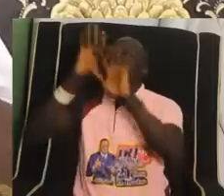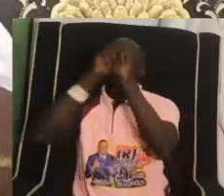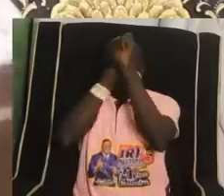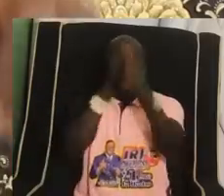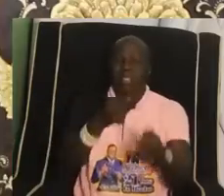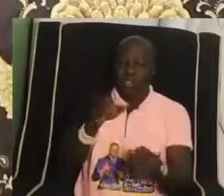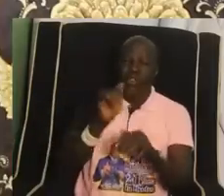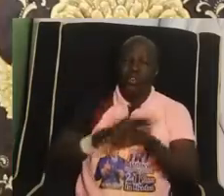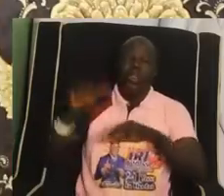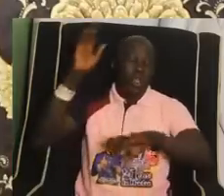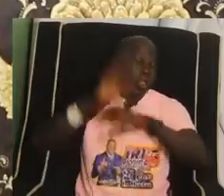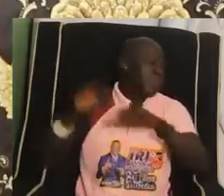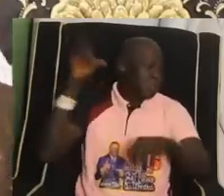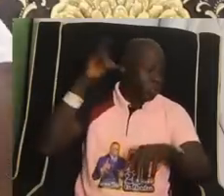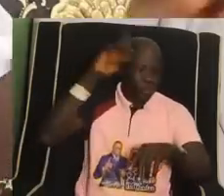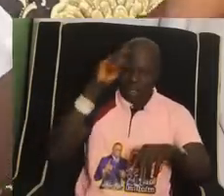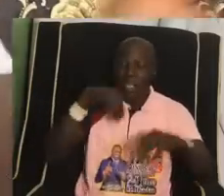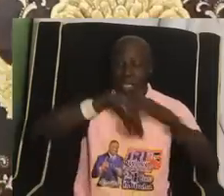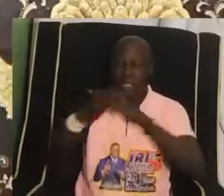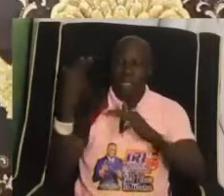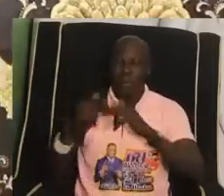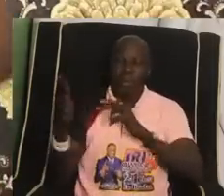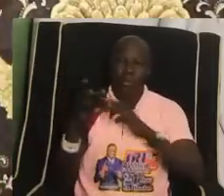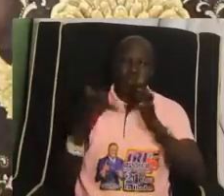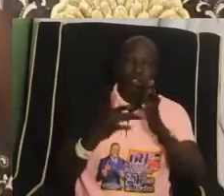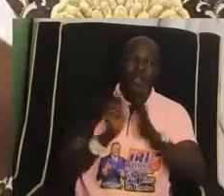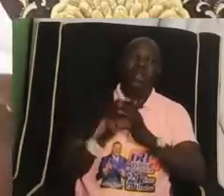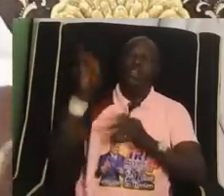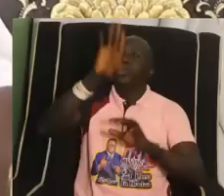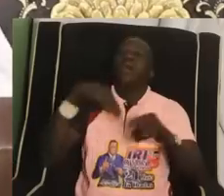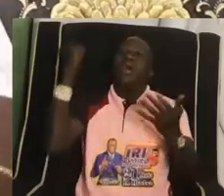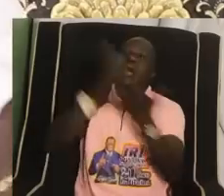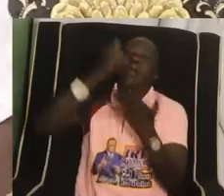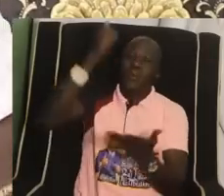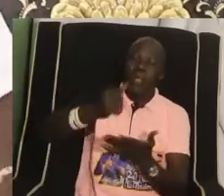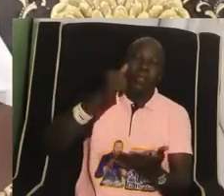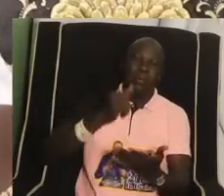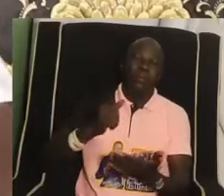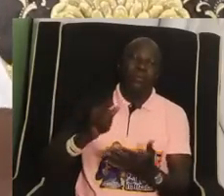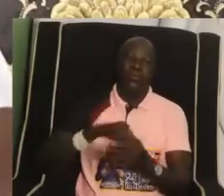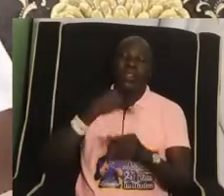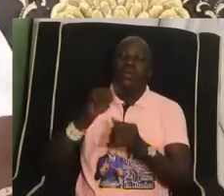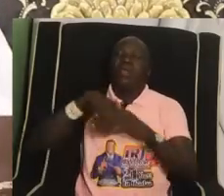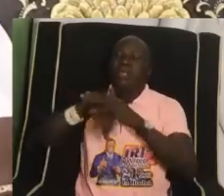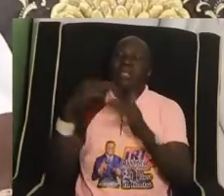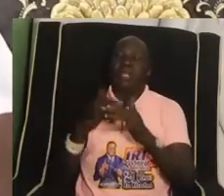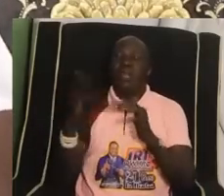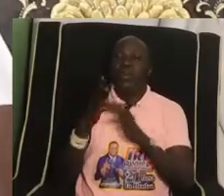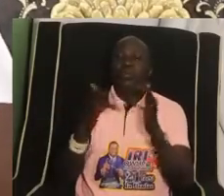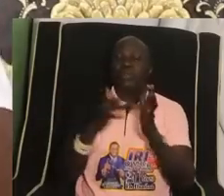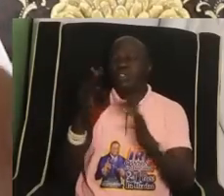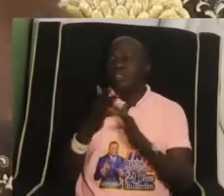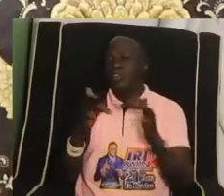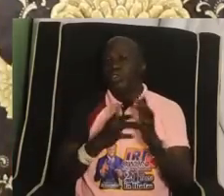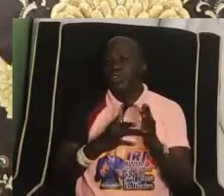you, don't know how you feel. E pomi sha. Listen to me. No ko Jesus. What we can give it all re. They will give you something tangible in the name